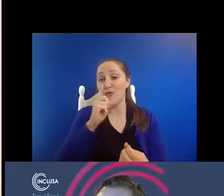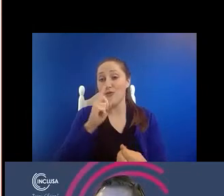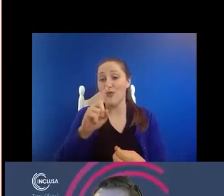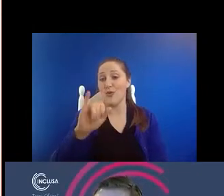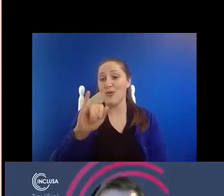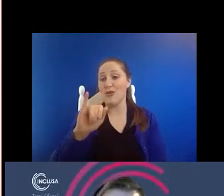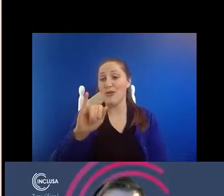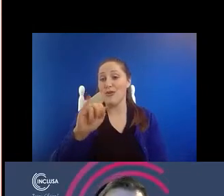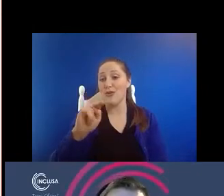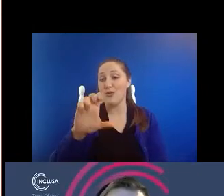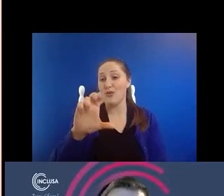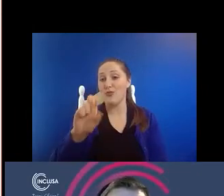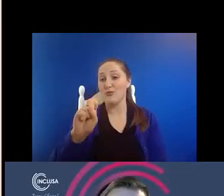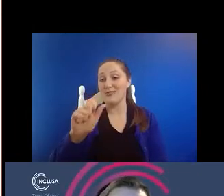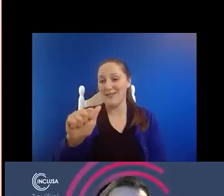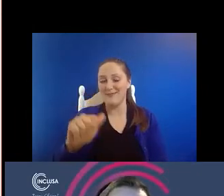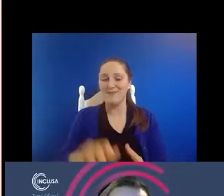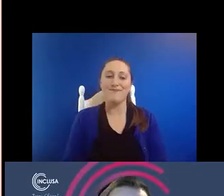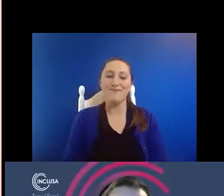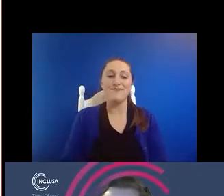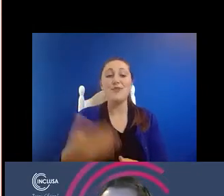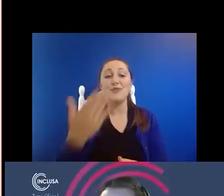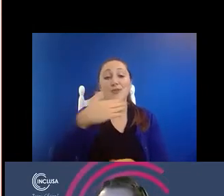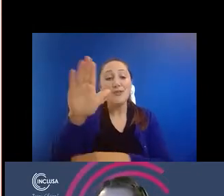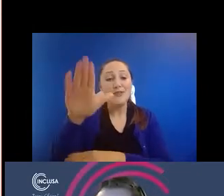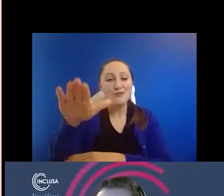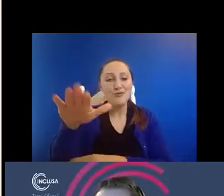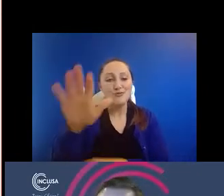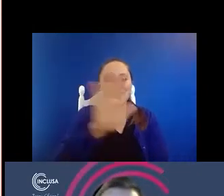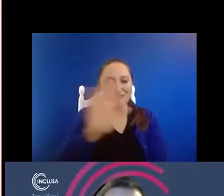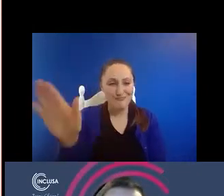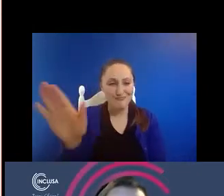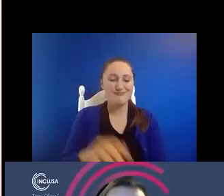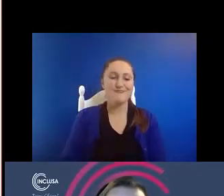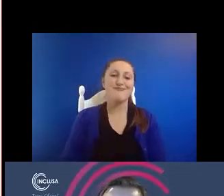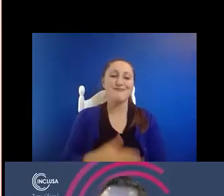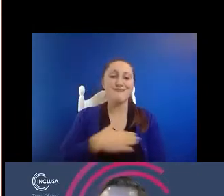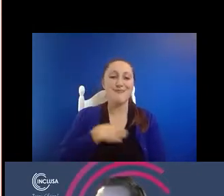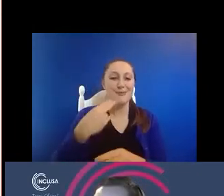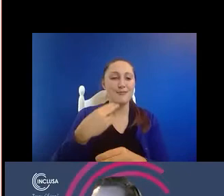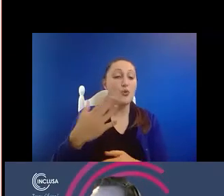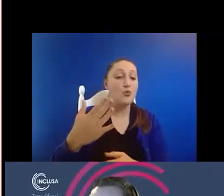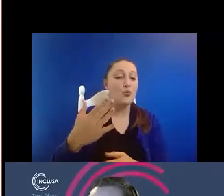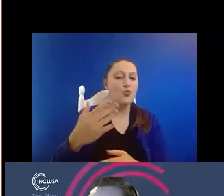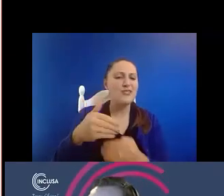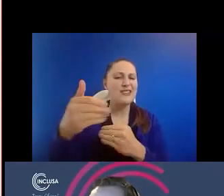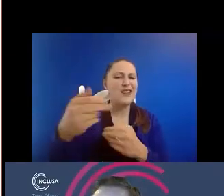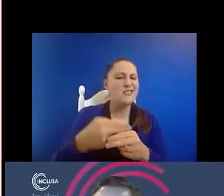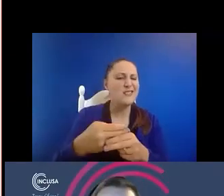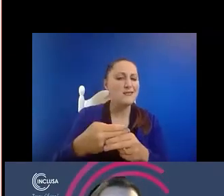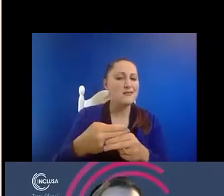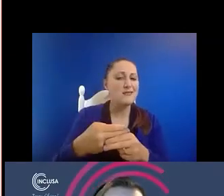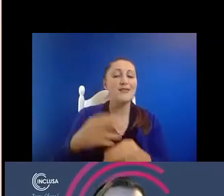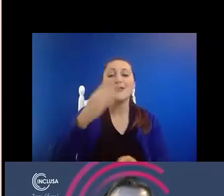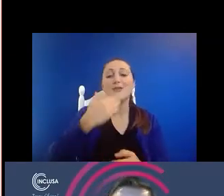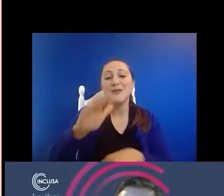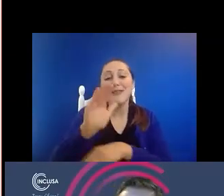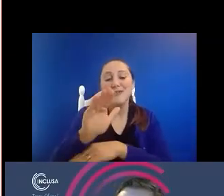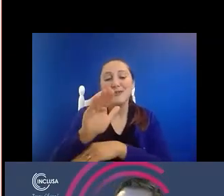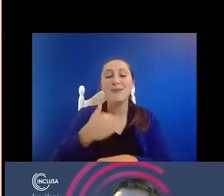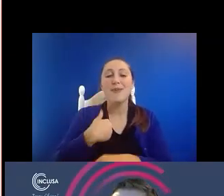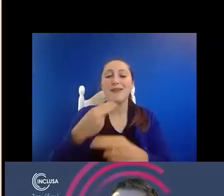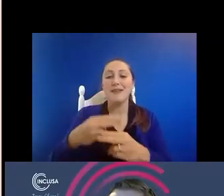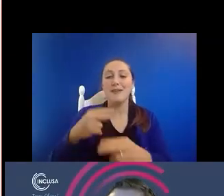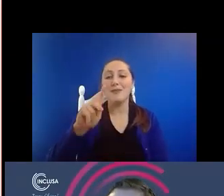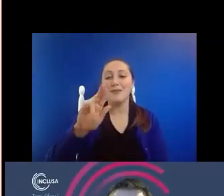Thank you. Good afternoon, everybody. My name is, next slide, please. Good afternoon, everybody. My name is Chris